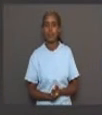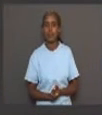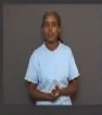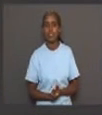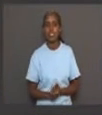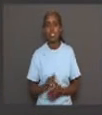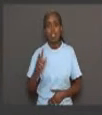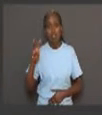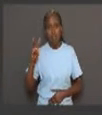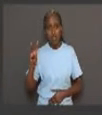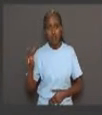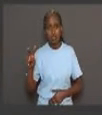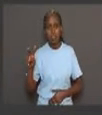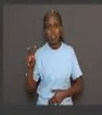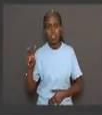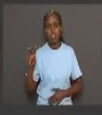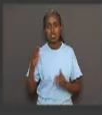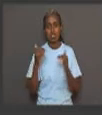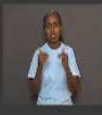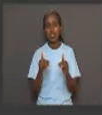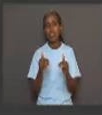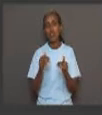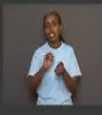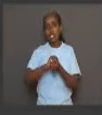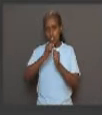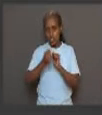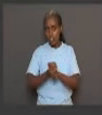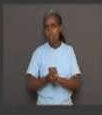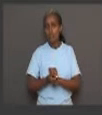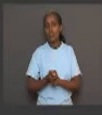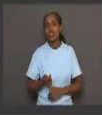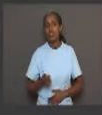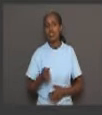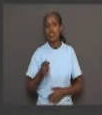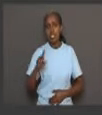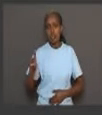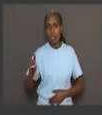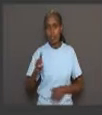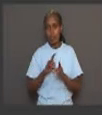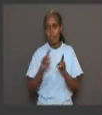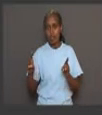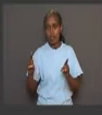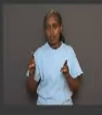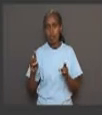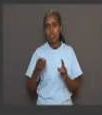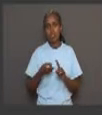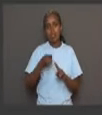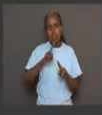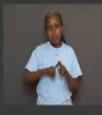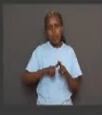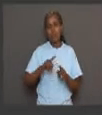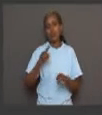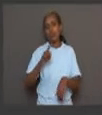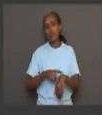The velocity is the rate of change of displacement with respect to time.